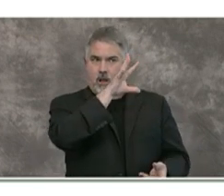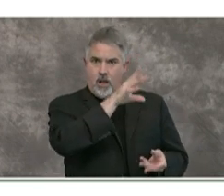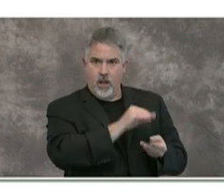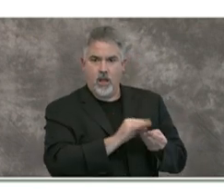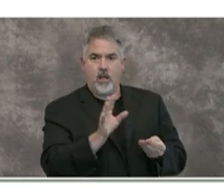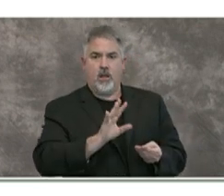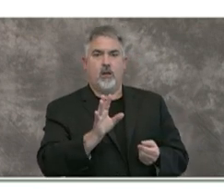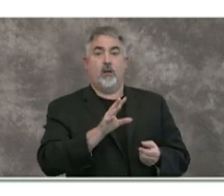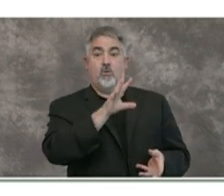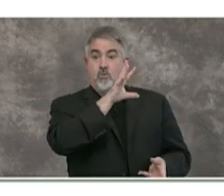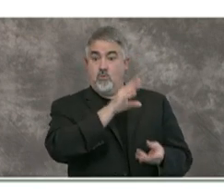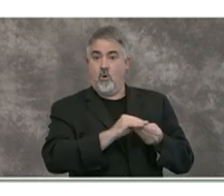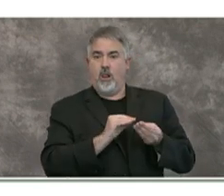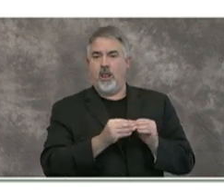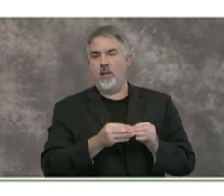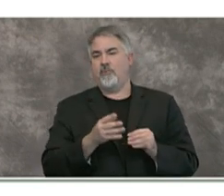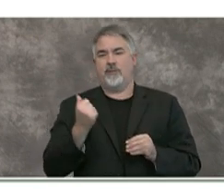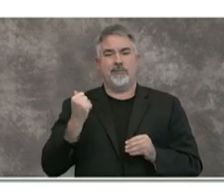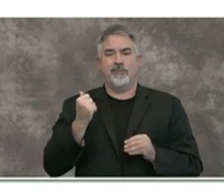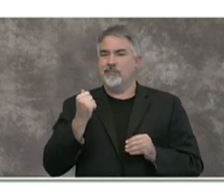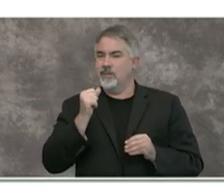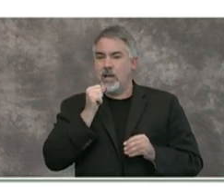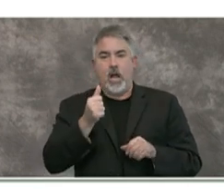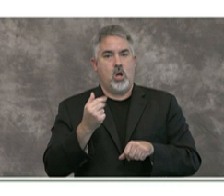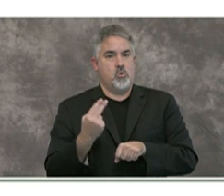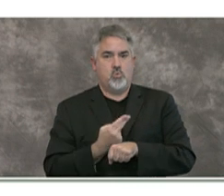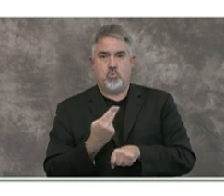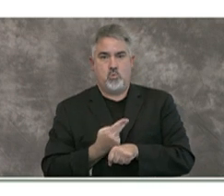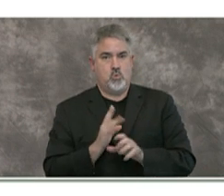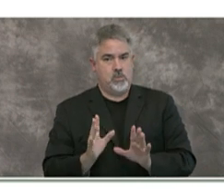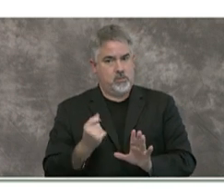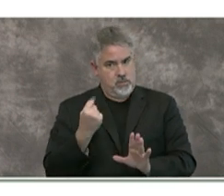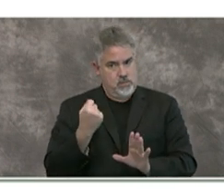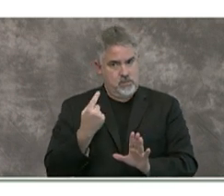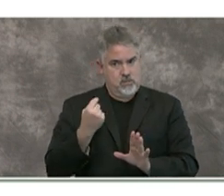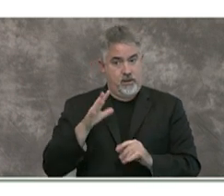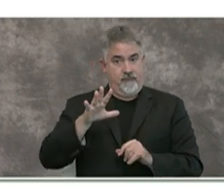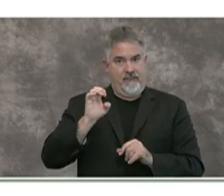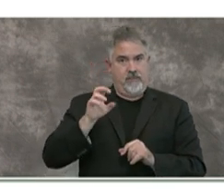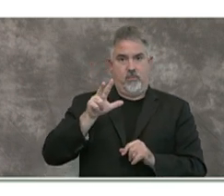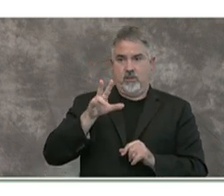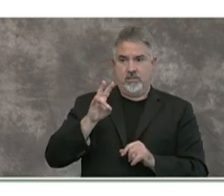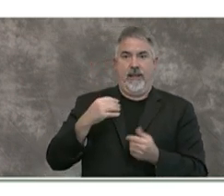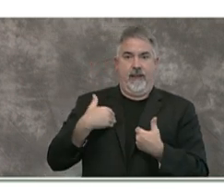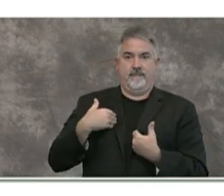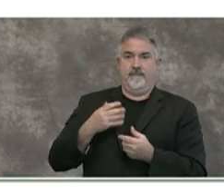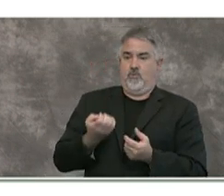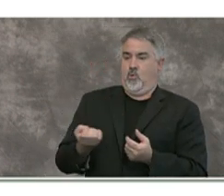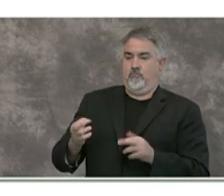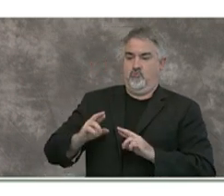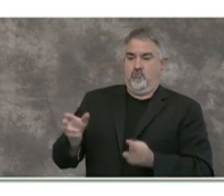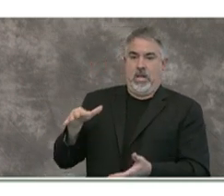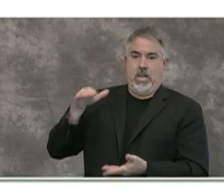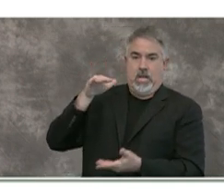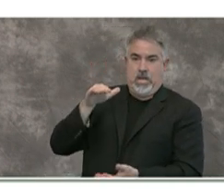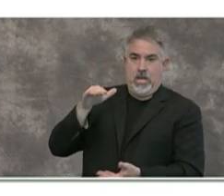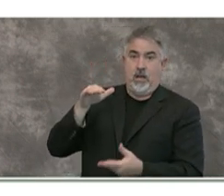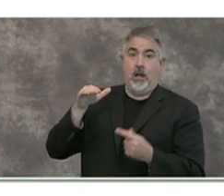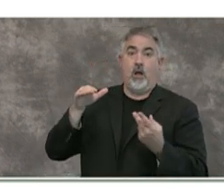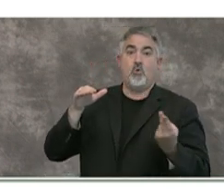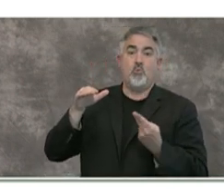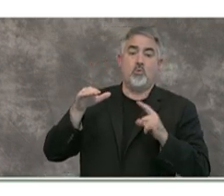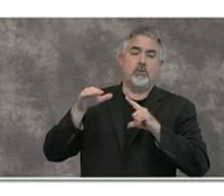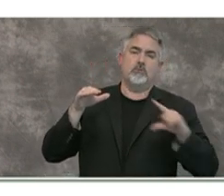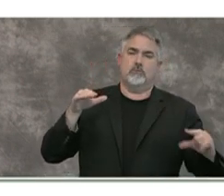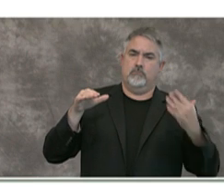of ventilators not presently being used. As it is every day we report, slight uptick in the ones we have on the county who are ready